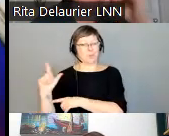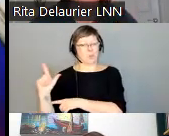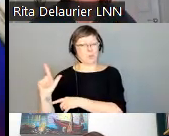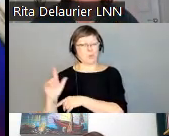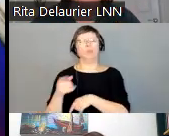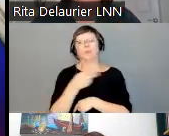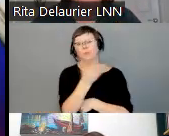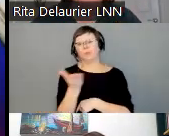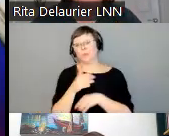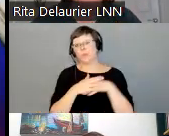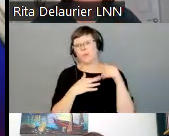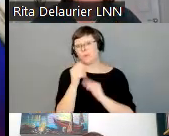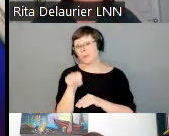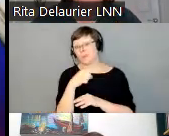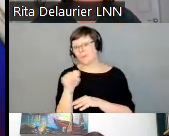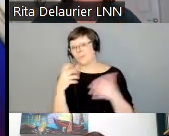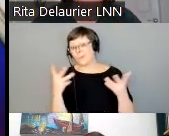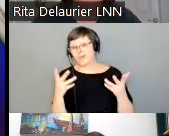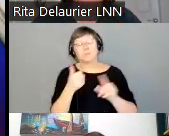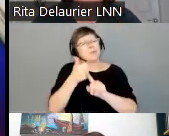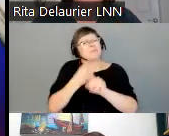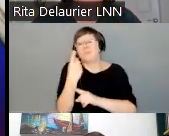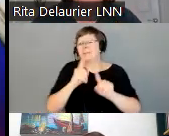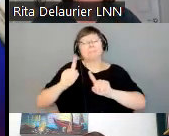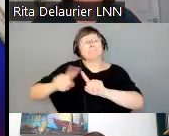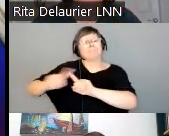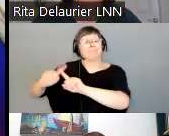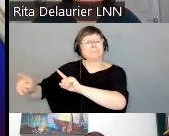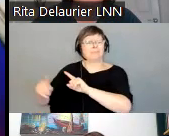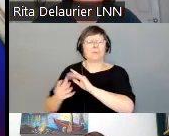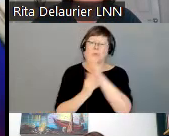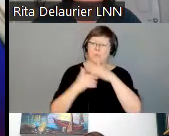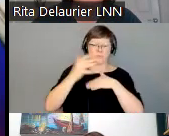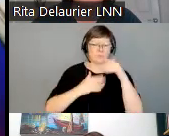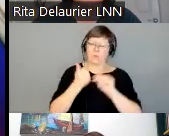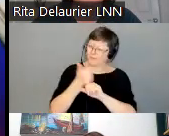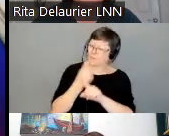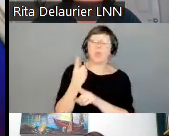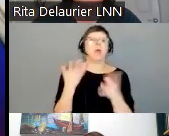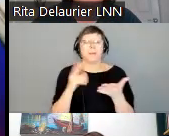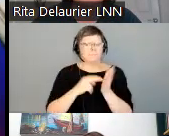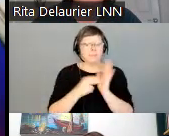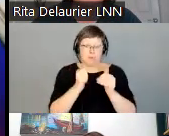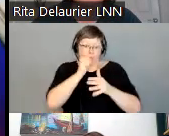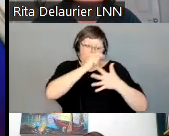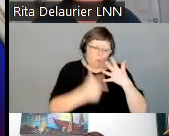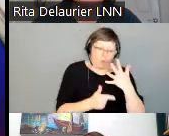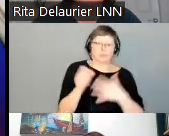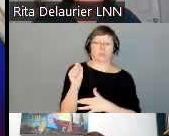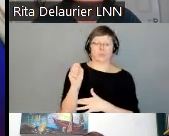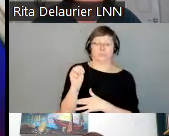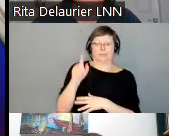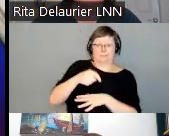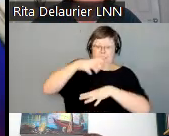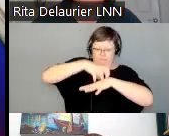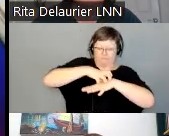is like, because everyone is different and not every social platform is for everyone. And you don't have to use them all, and you